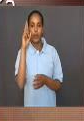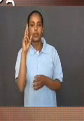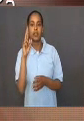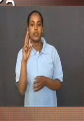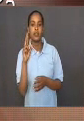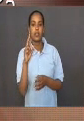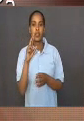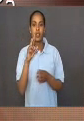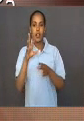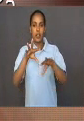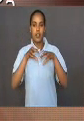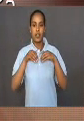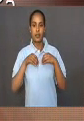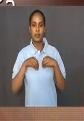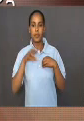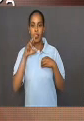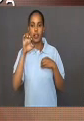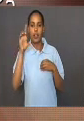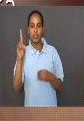gained in reduction.